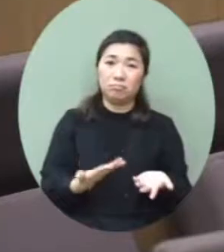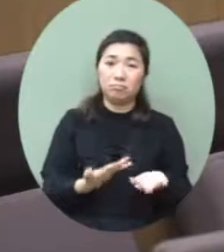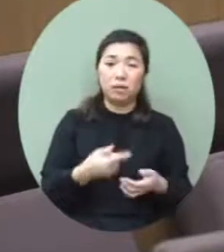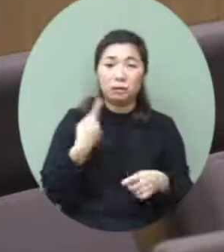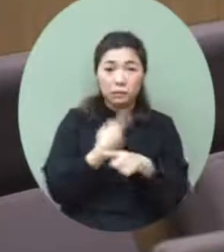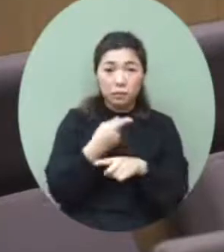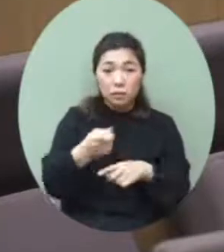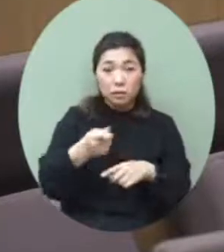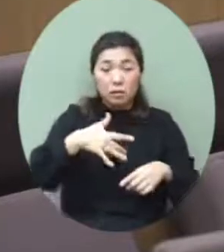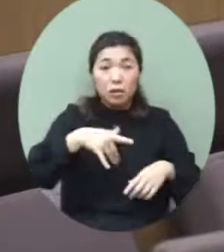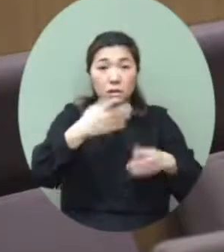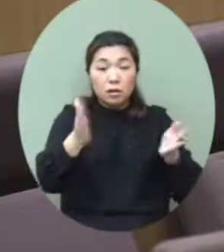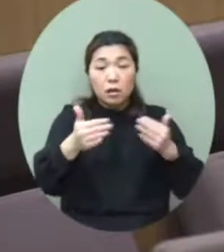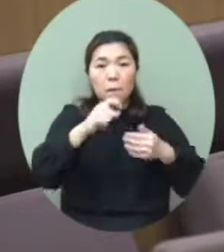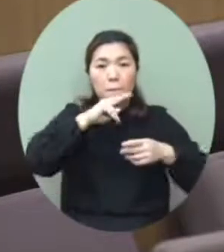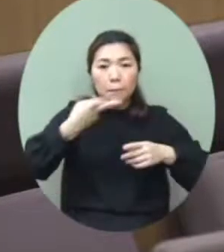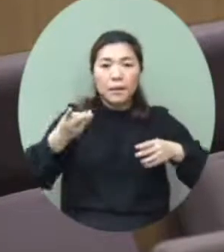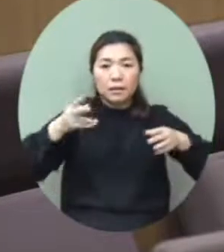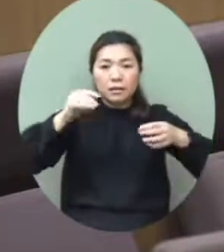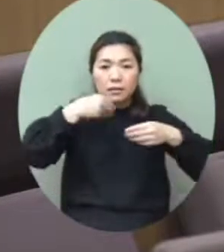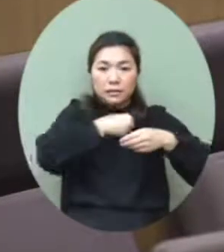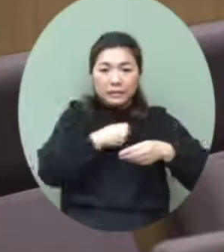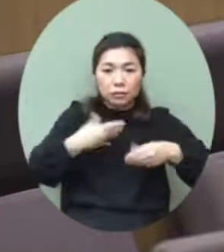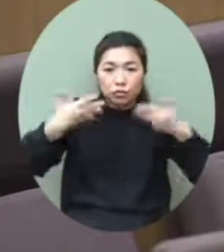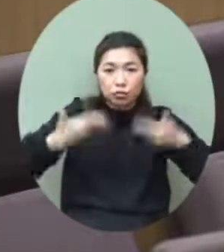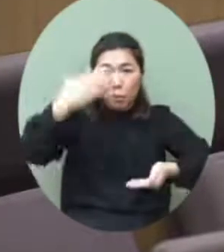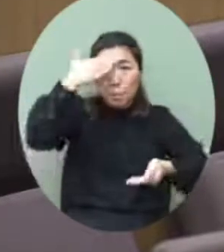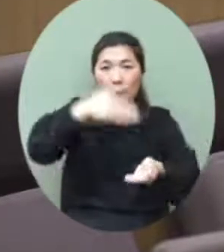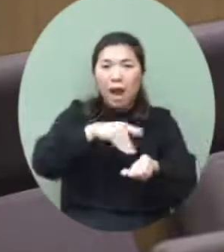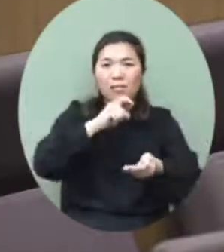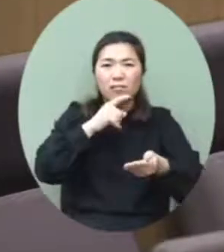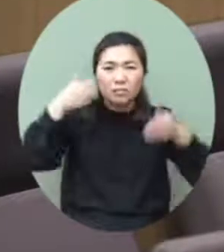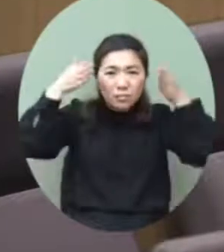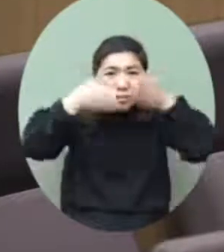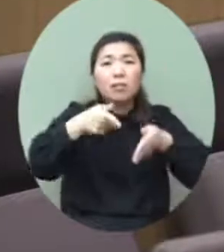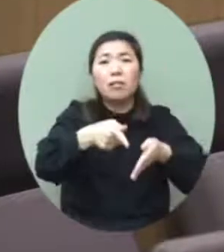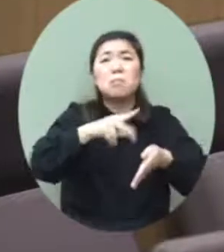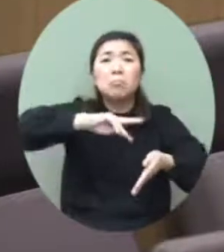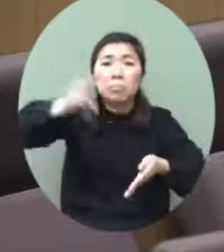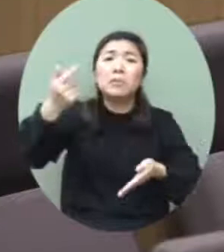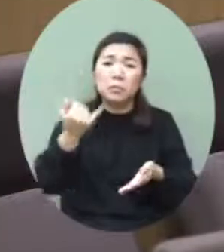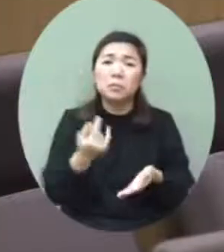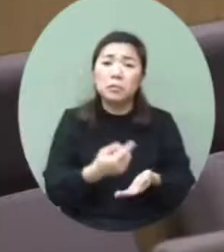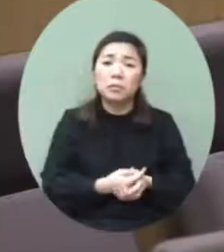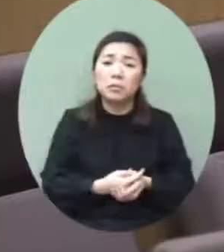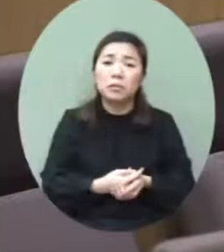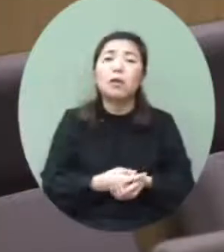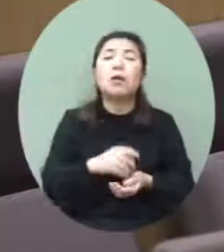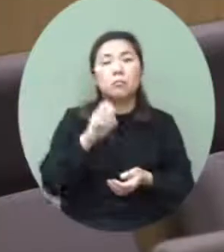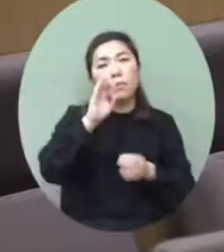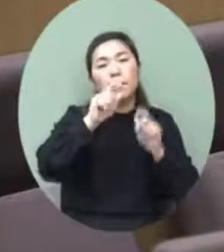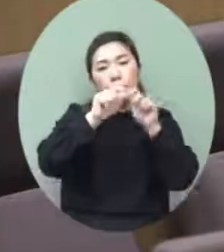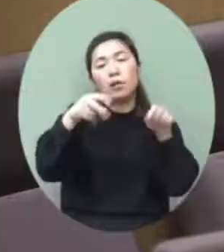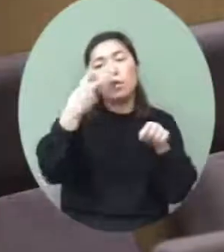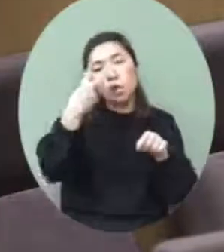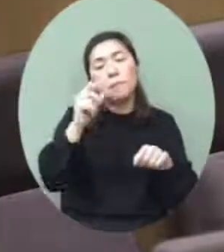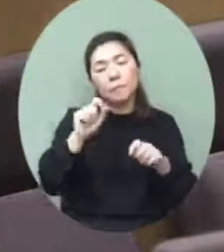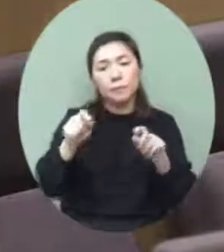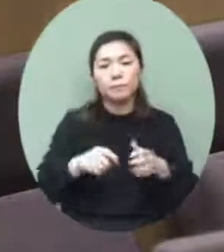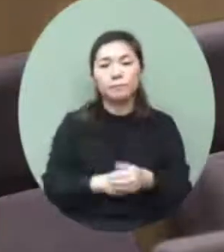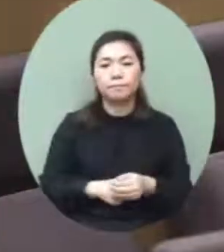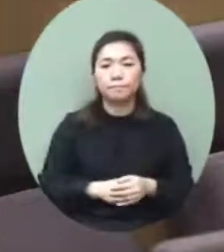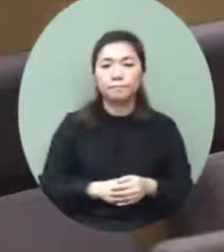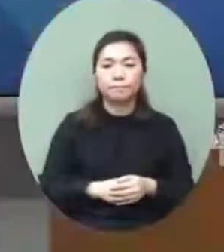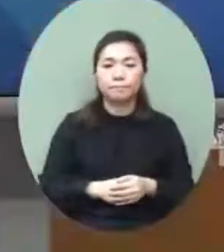need so many isolation facilities at Kitech? Could they be converted into treatment